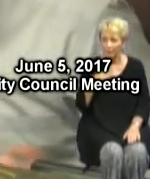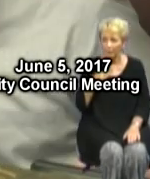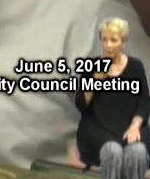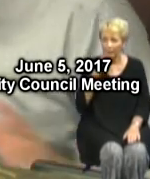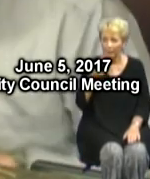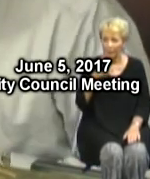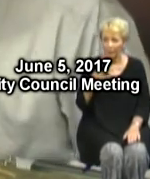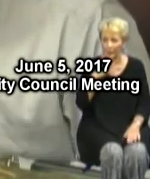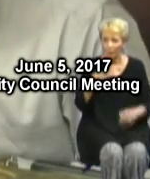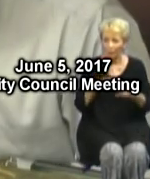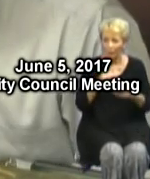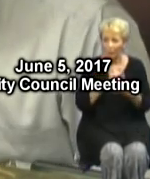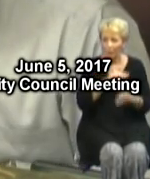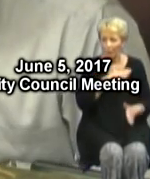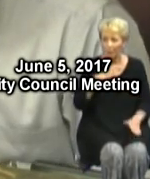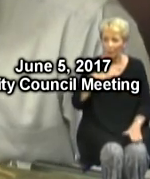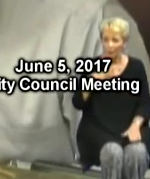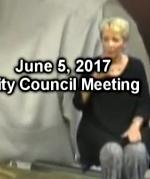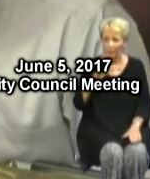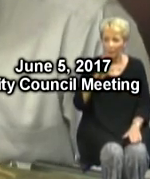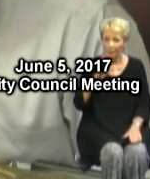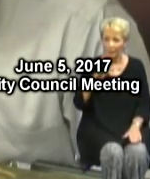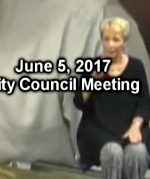Sally, do you want to talk about the Board of Adjustment, please?